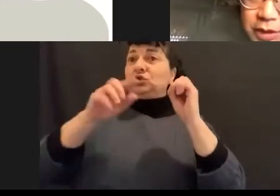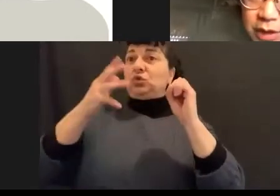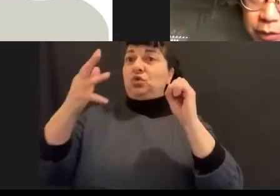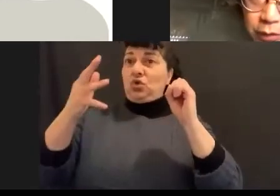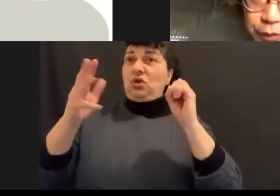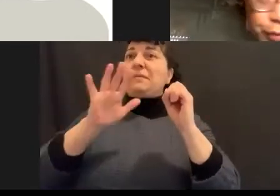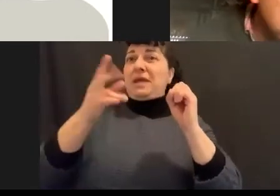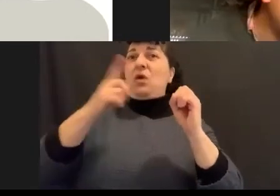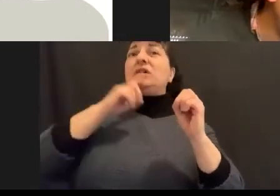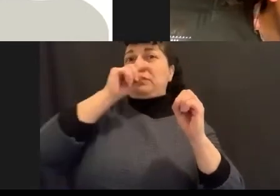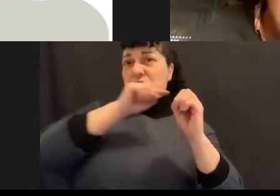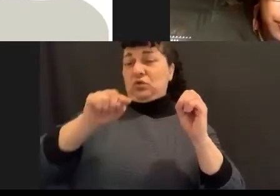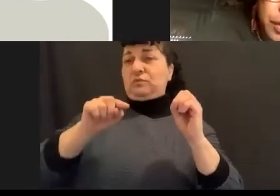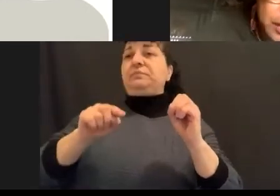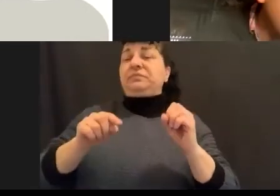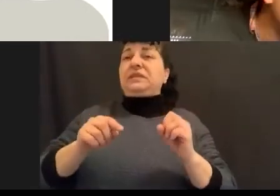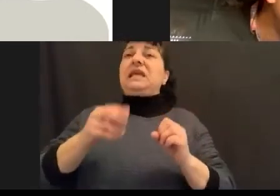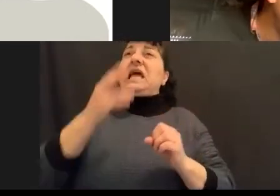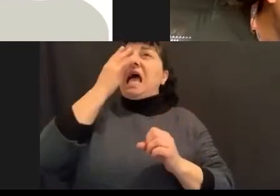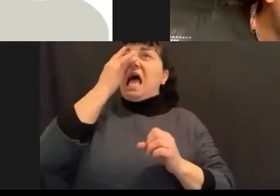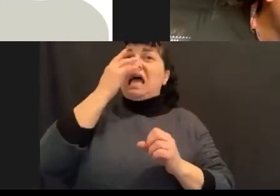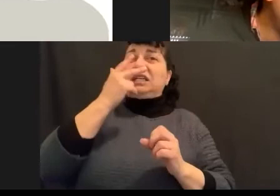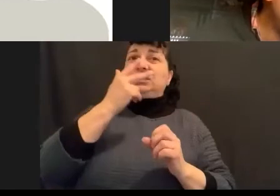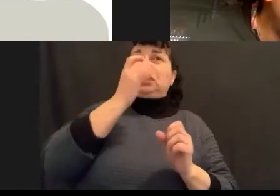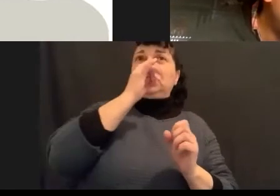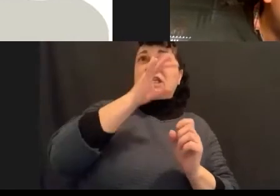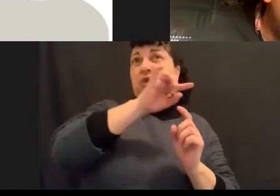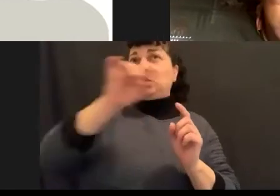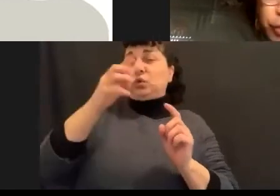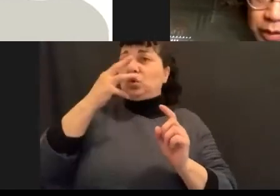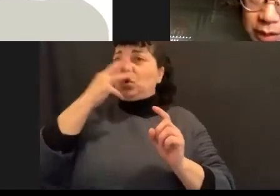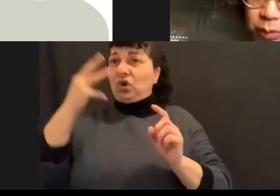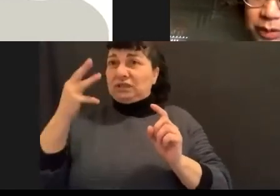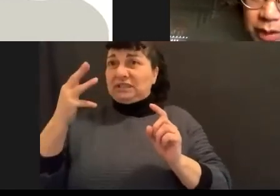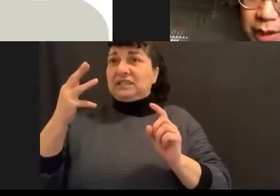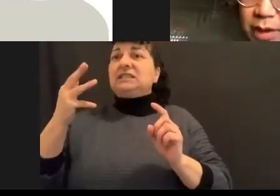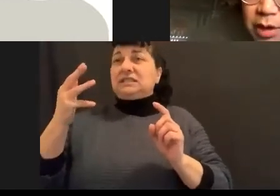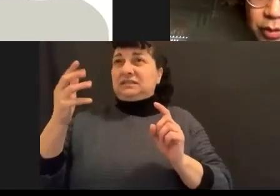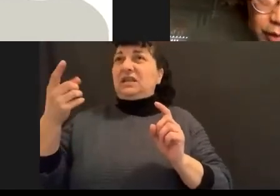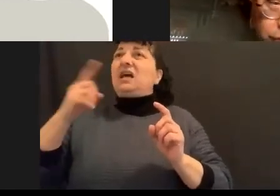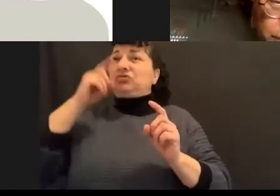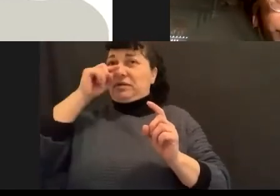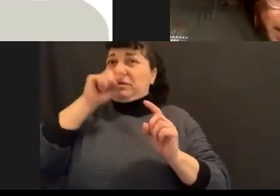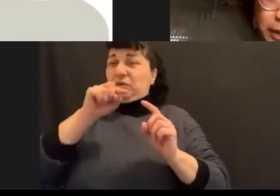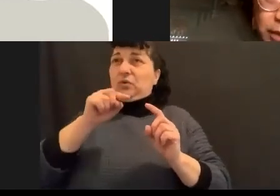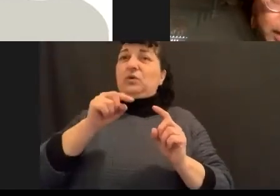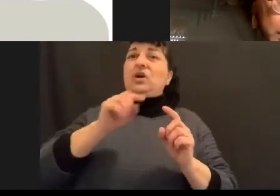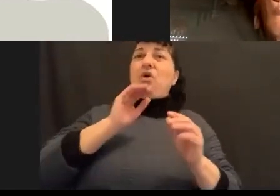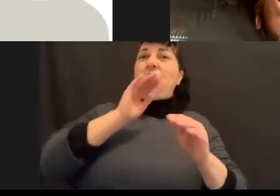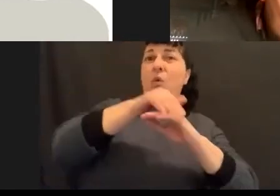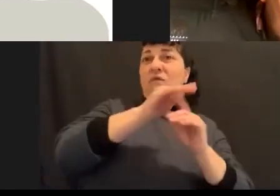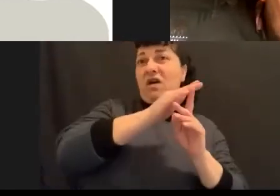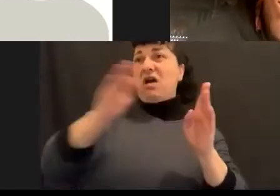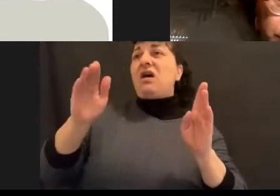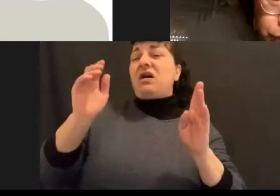are of children between the ages of 10 and 19, and 92 between the ages of 20 and 29. So there is a bit of a pattern in